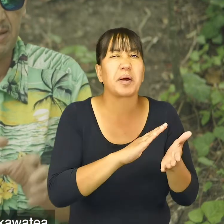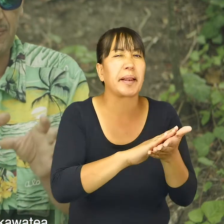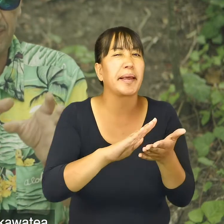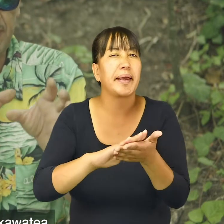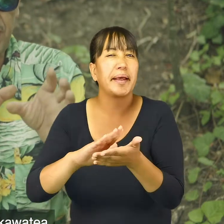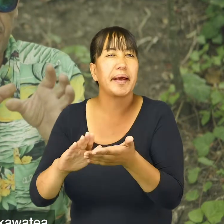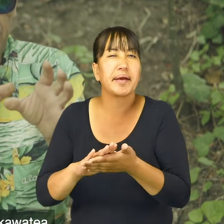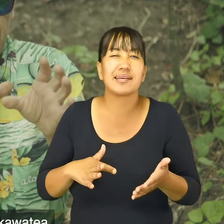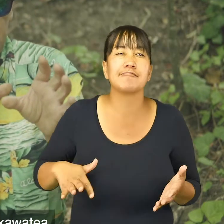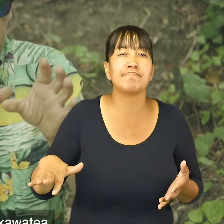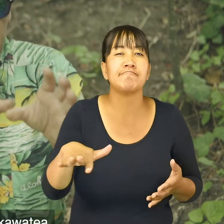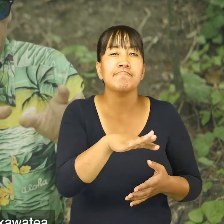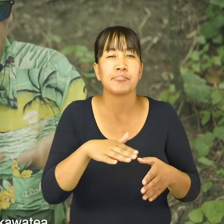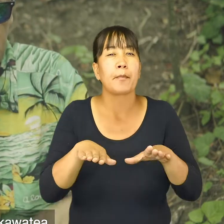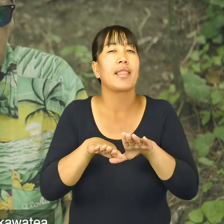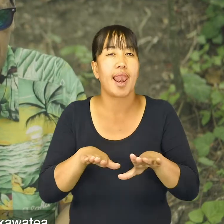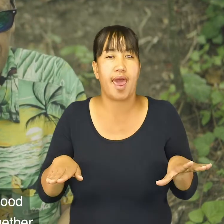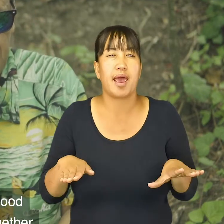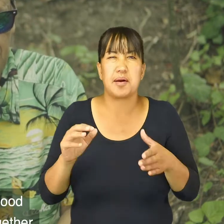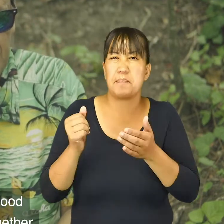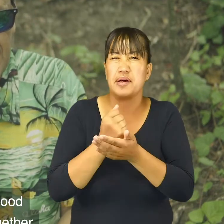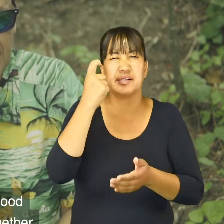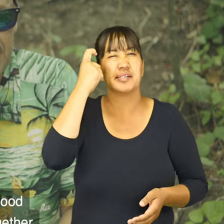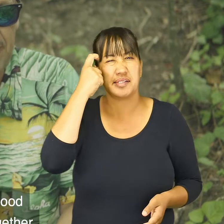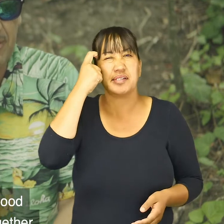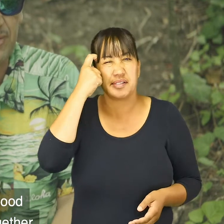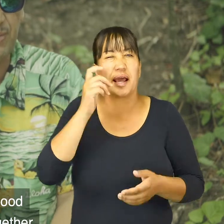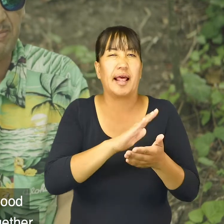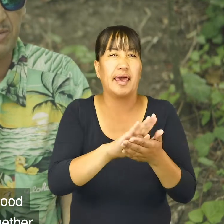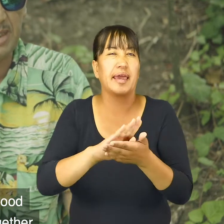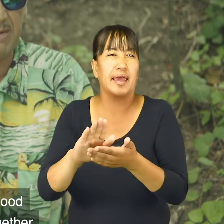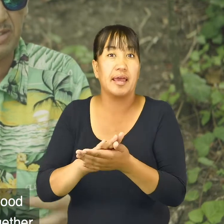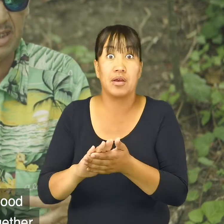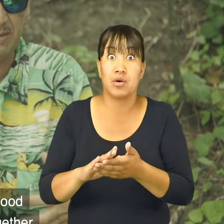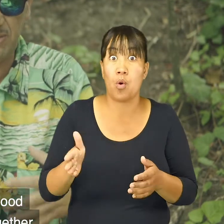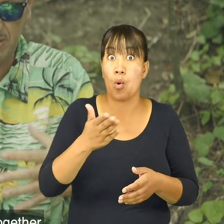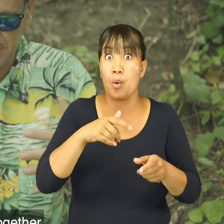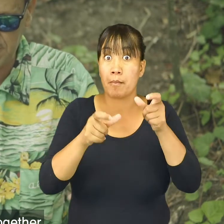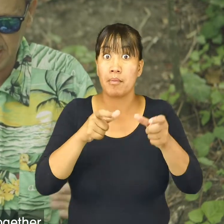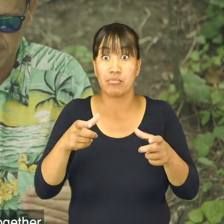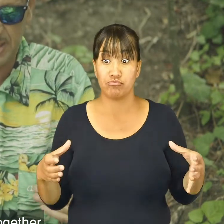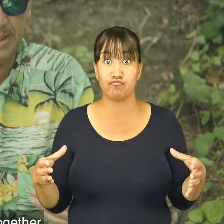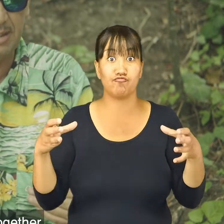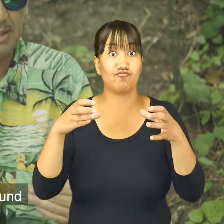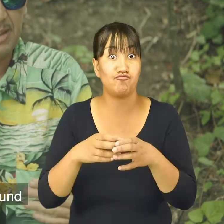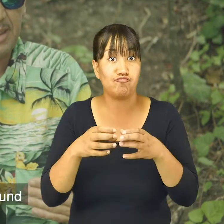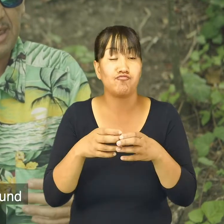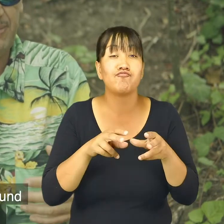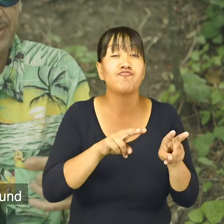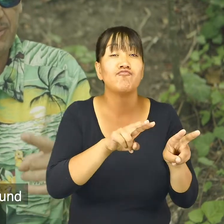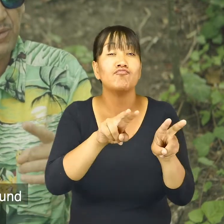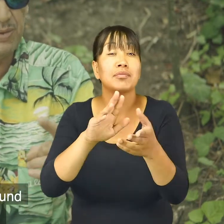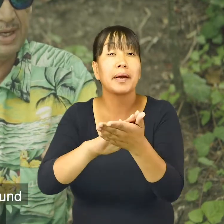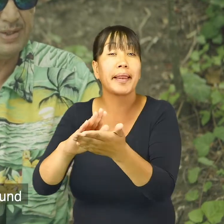began to do the whakawātea of the land, to give it a good sweep as we came together. All these people came together